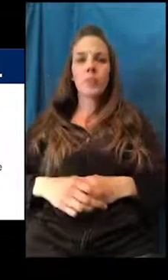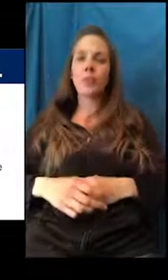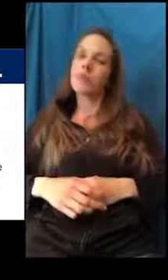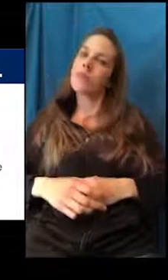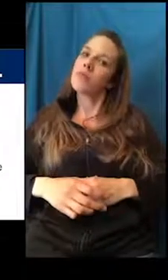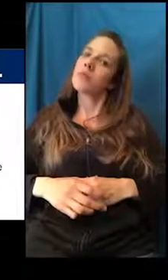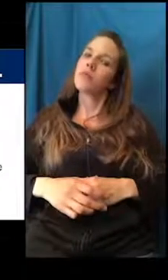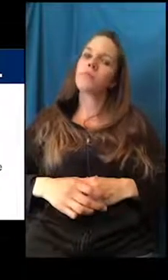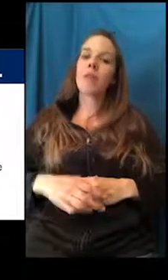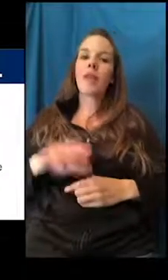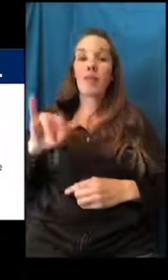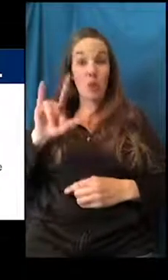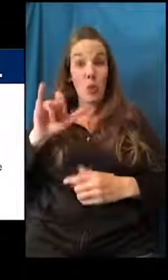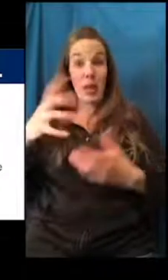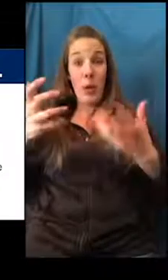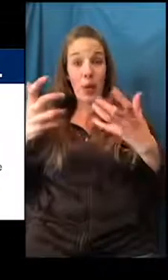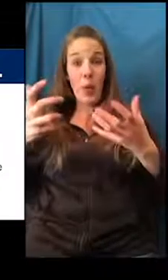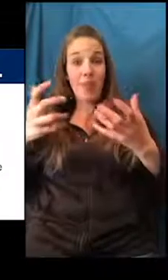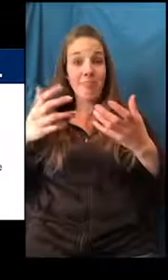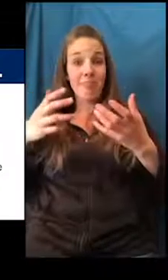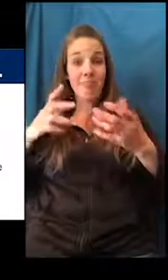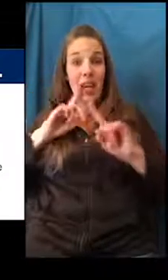Julie, do you want to take this question?